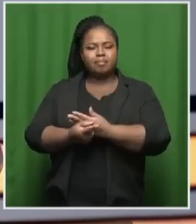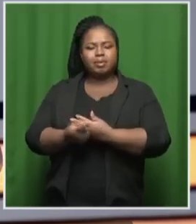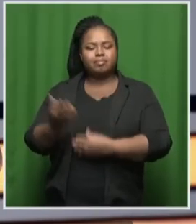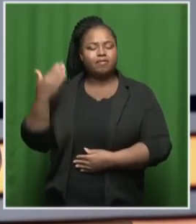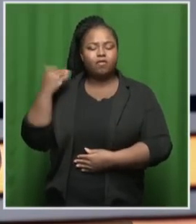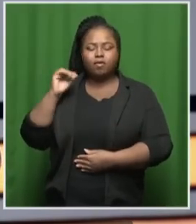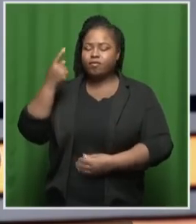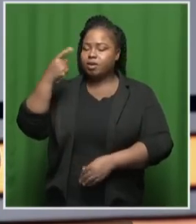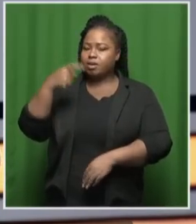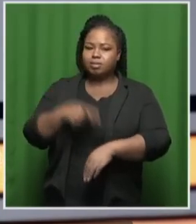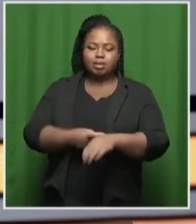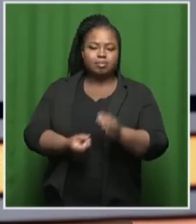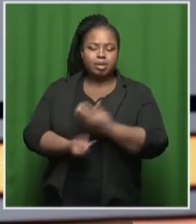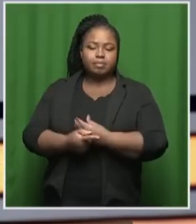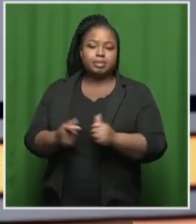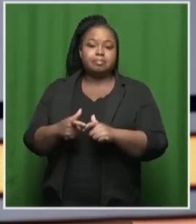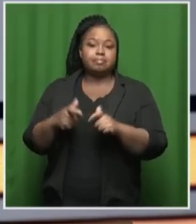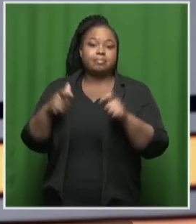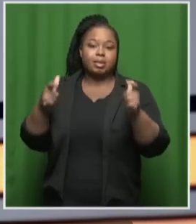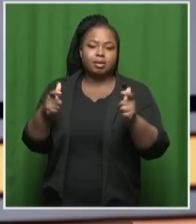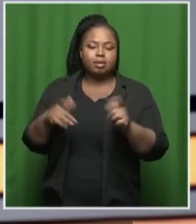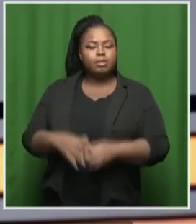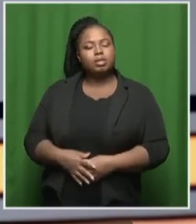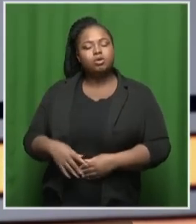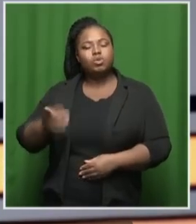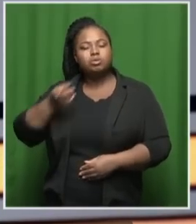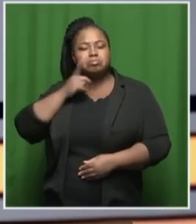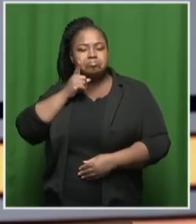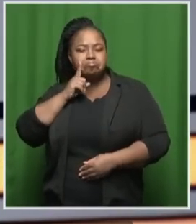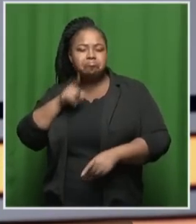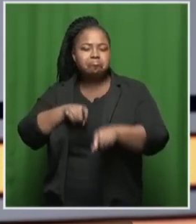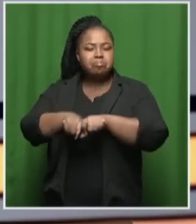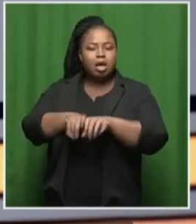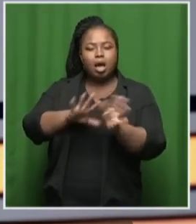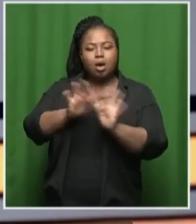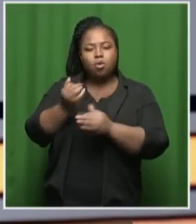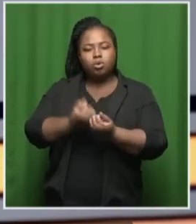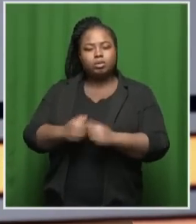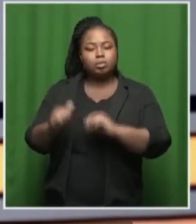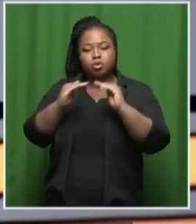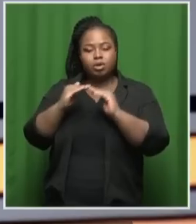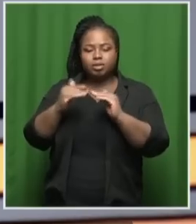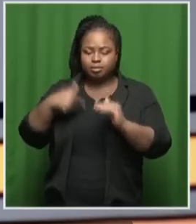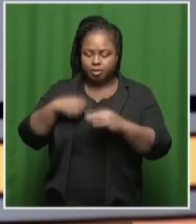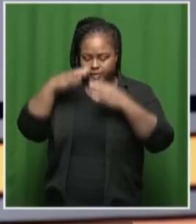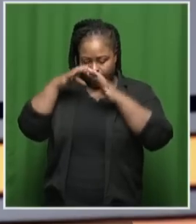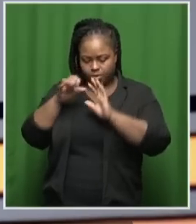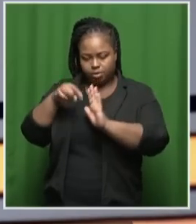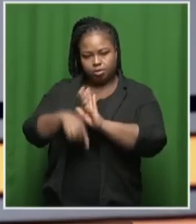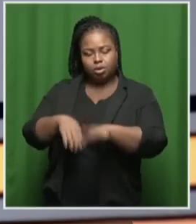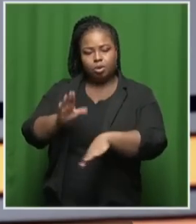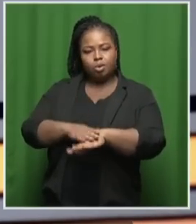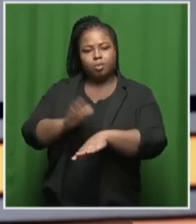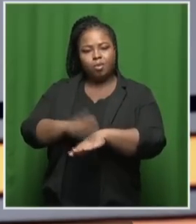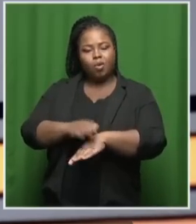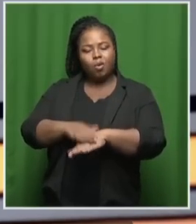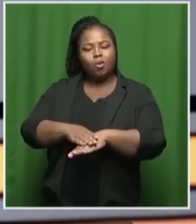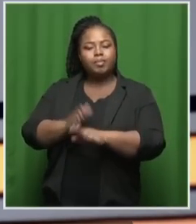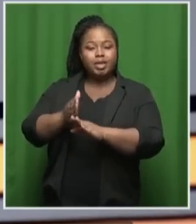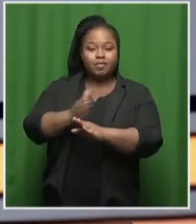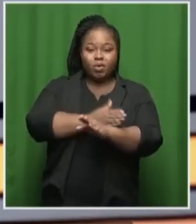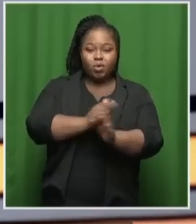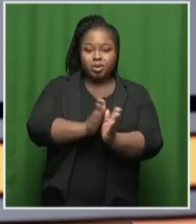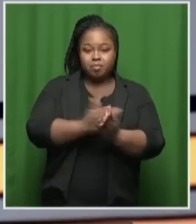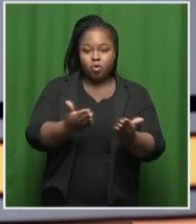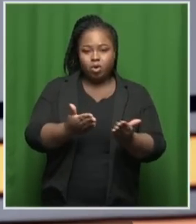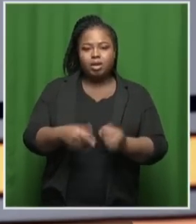something massive, and a test for democracy in many ways. And you would know that I obviously focused a lot of my time and attention in a previous book that we had